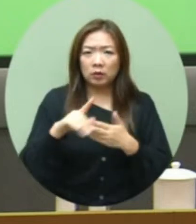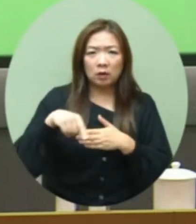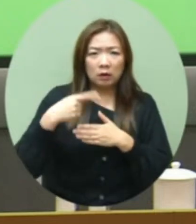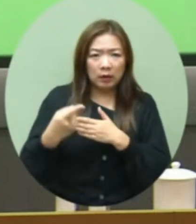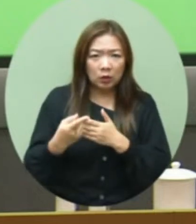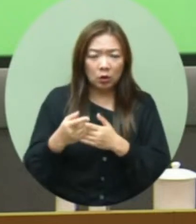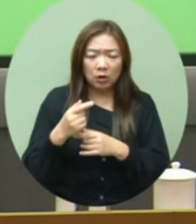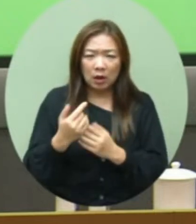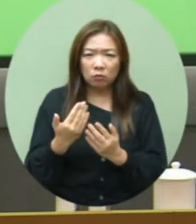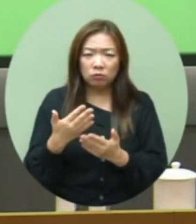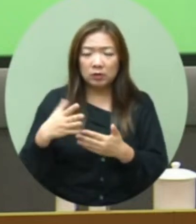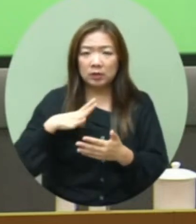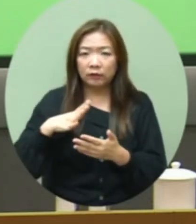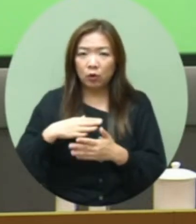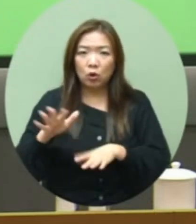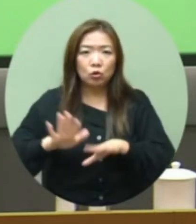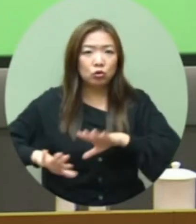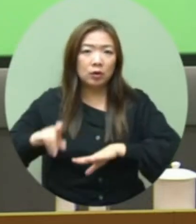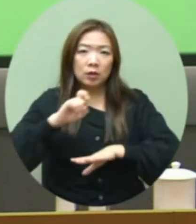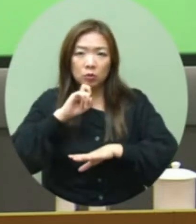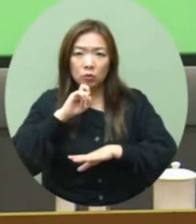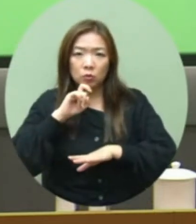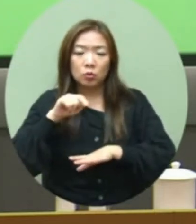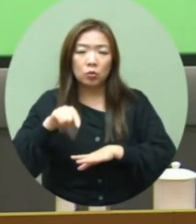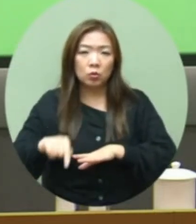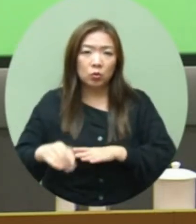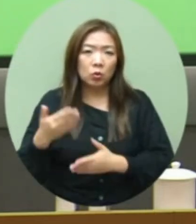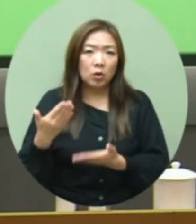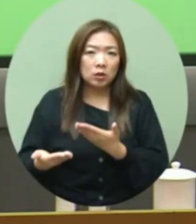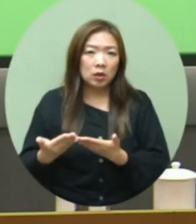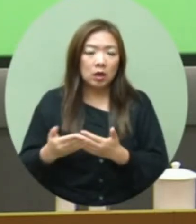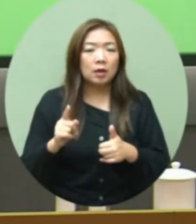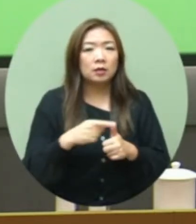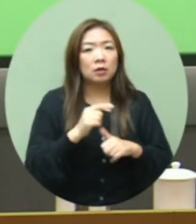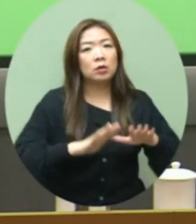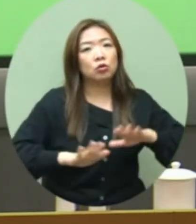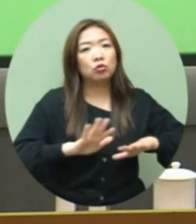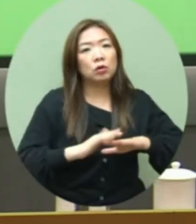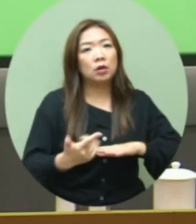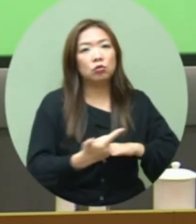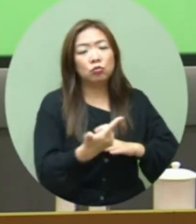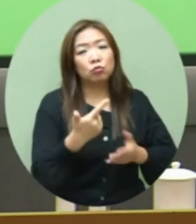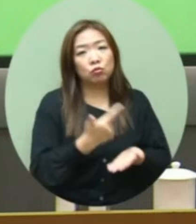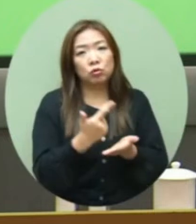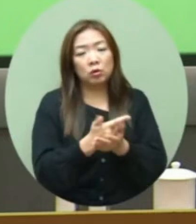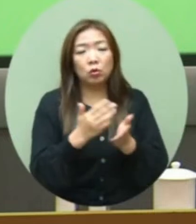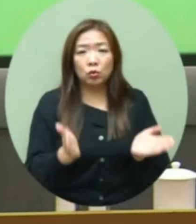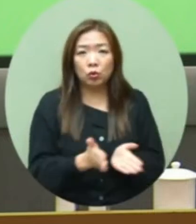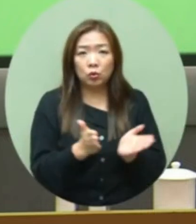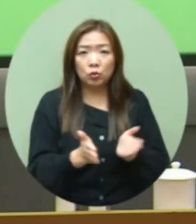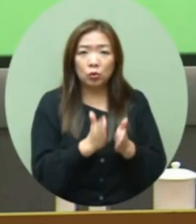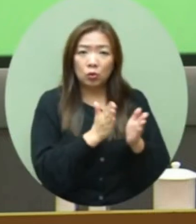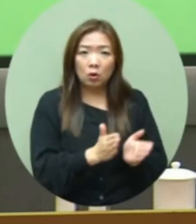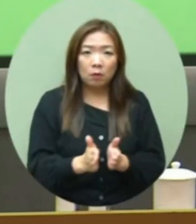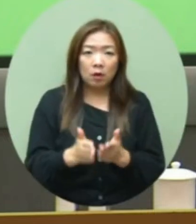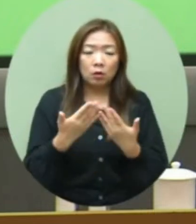the problems, I think we should go ahead. And then after implementation, we deal with the special